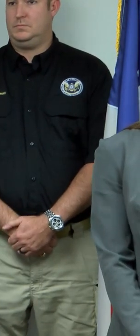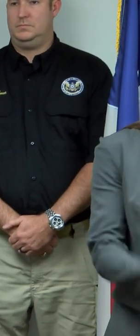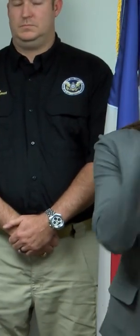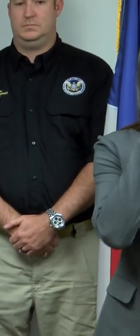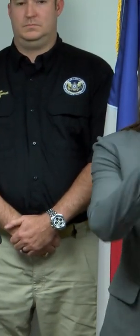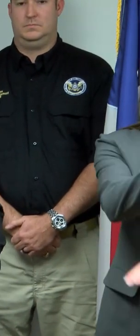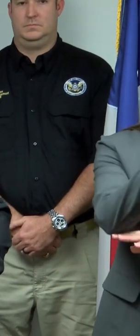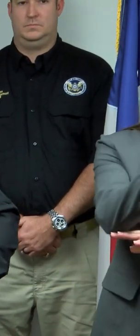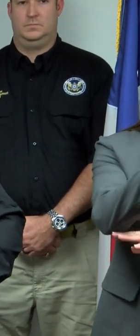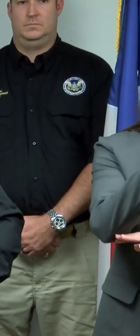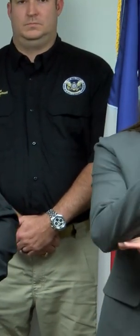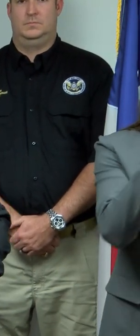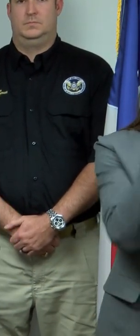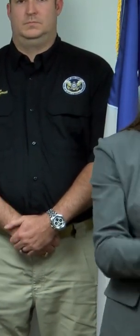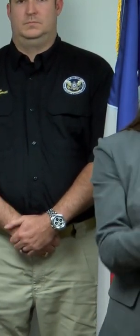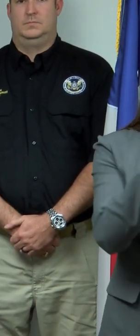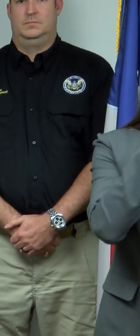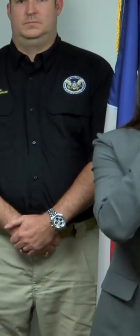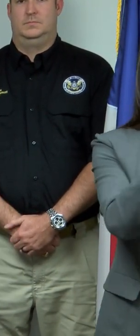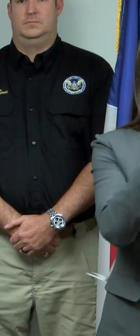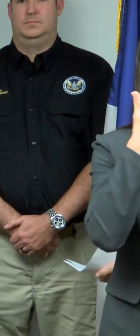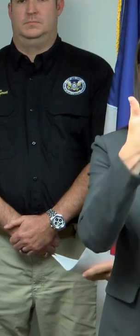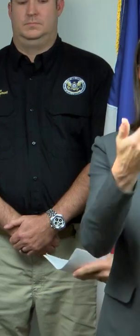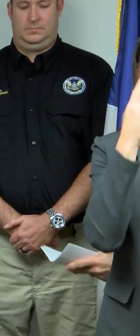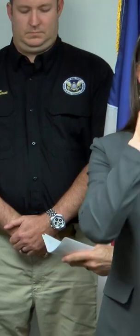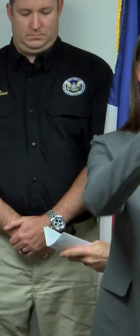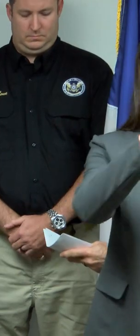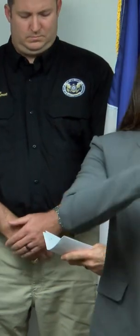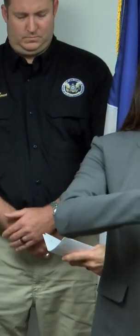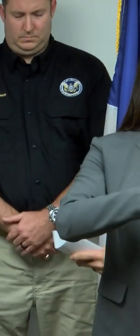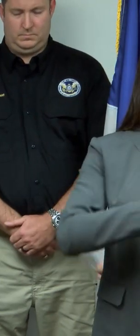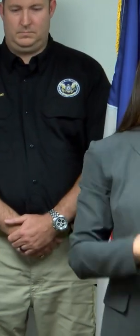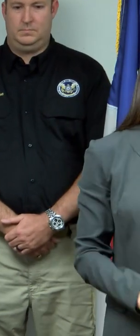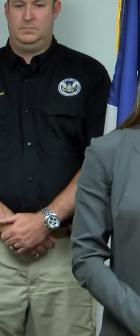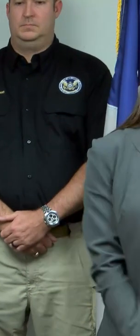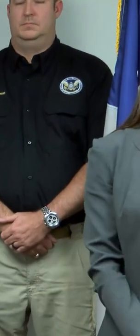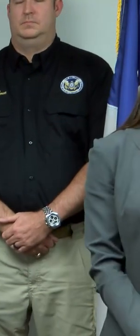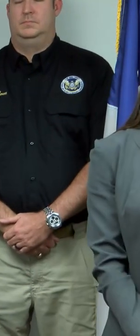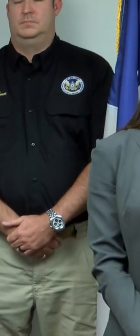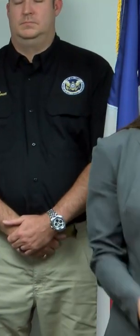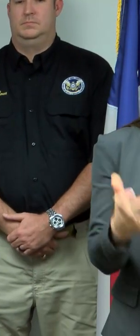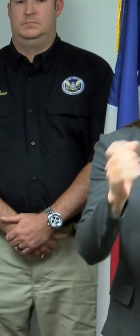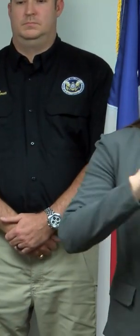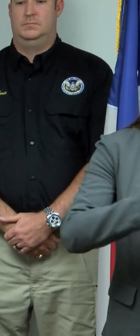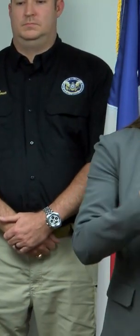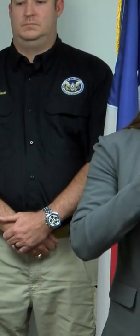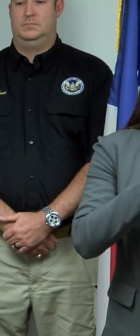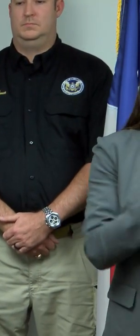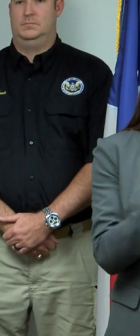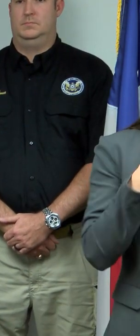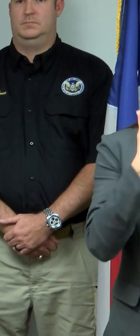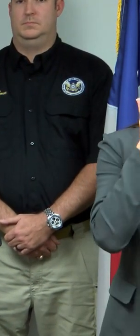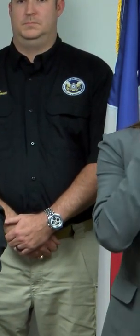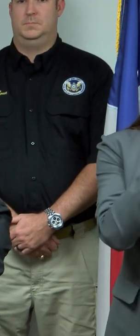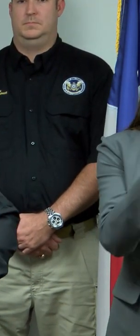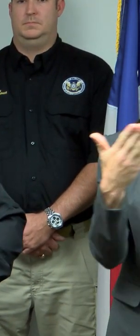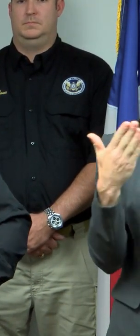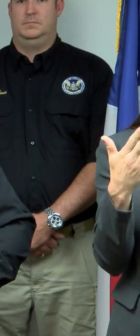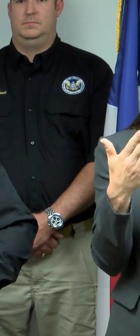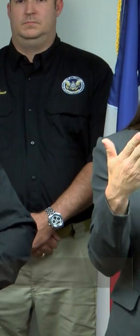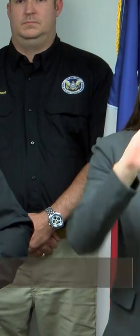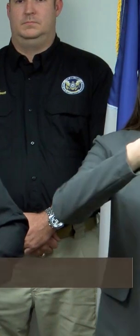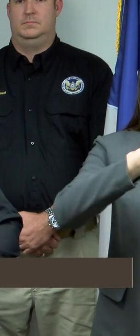Good afternoon, everyone. Thank you for your time. Let me open by saying I would like to thank